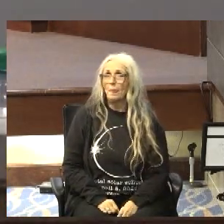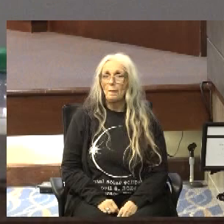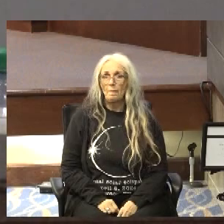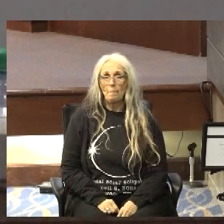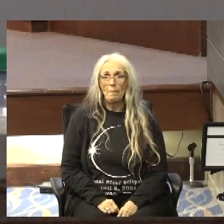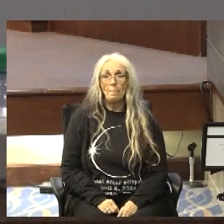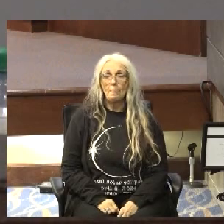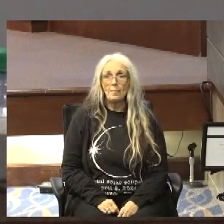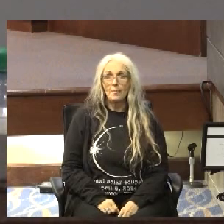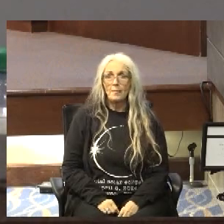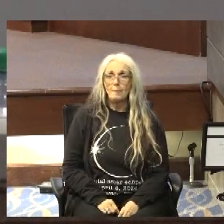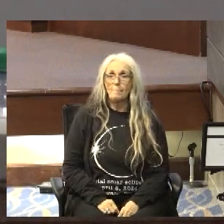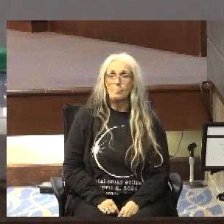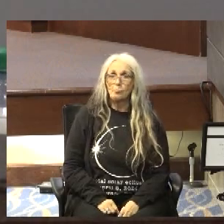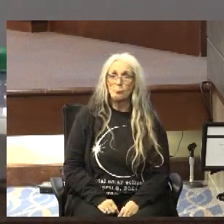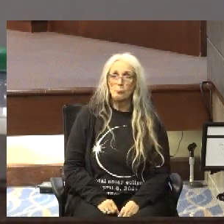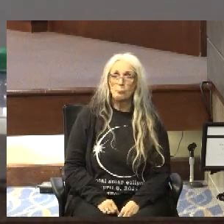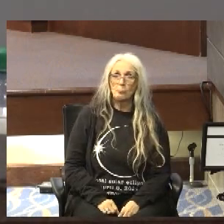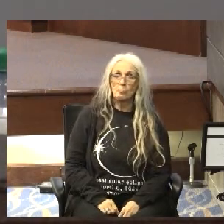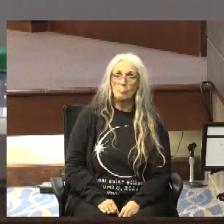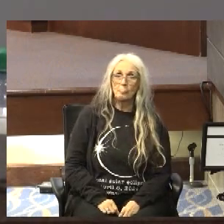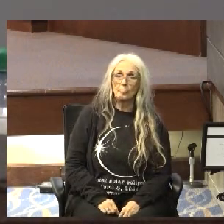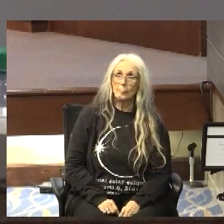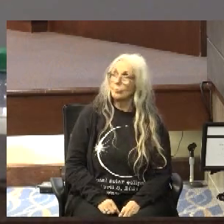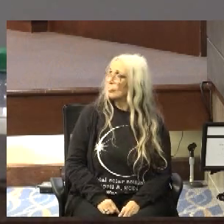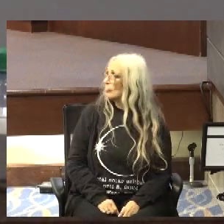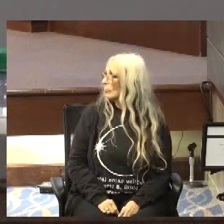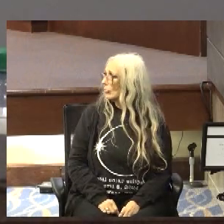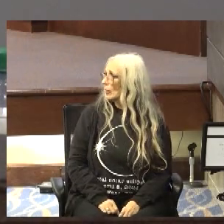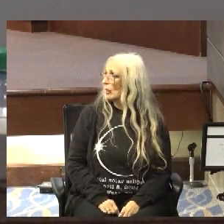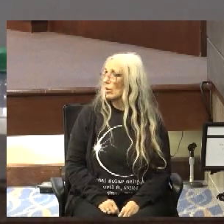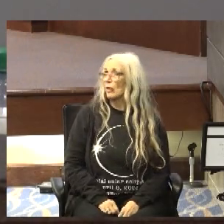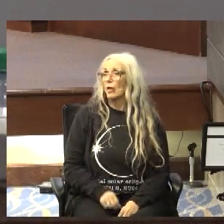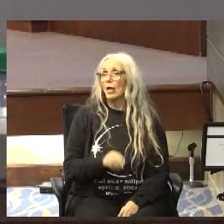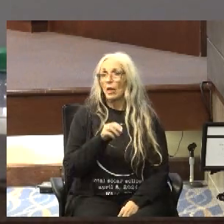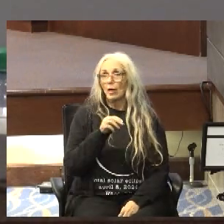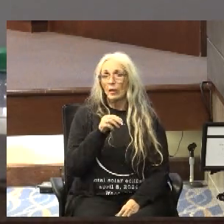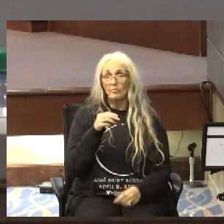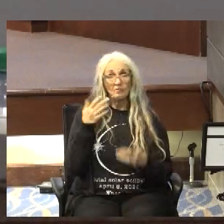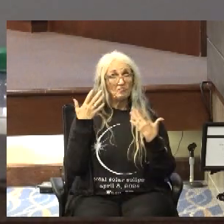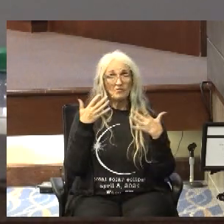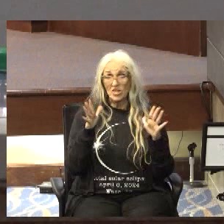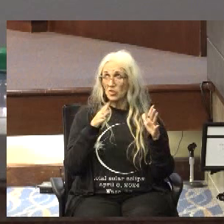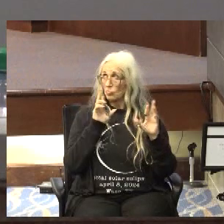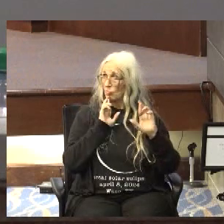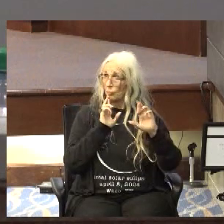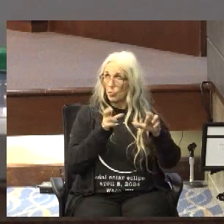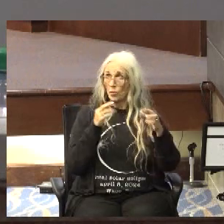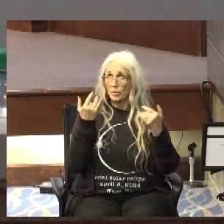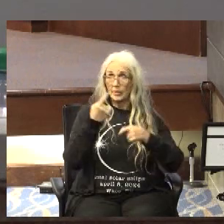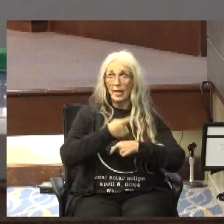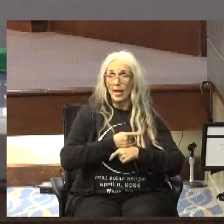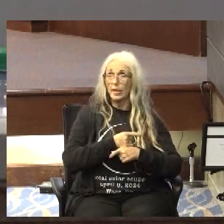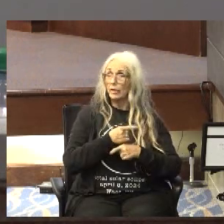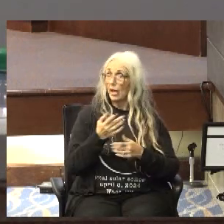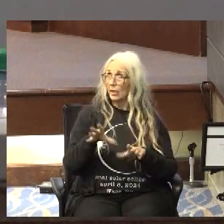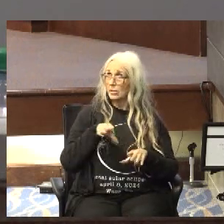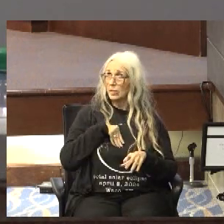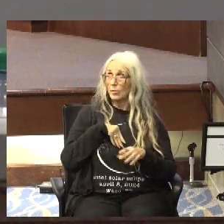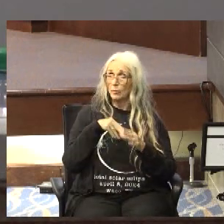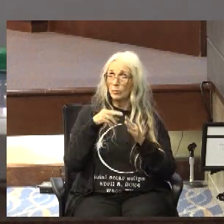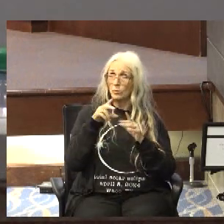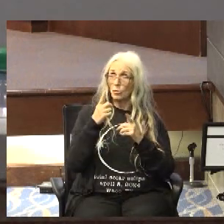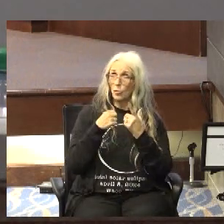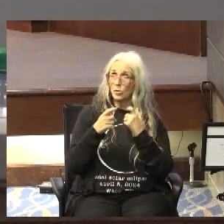That got a little delay on my mic over here. Mayor and Council, that concludes my report for today, and I'll take any questions on the